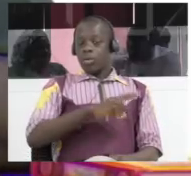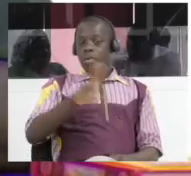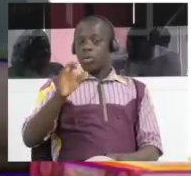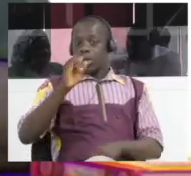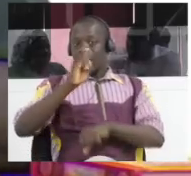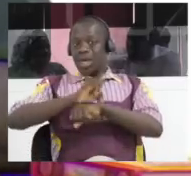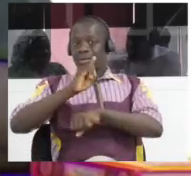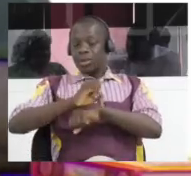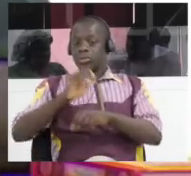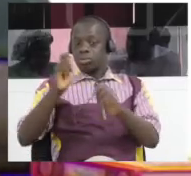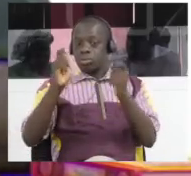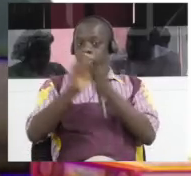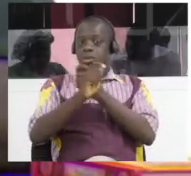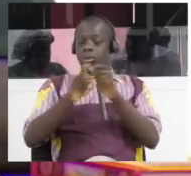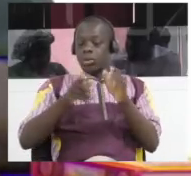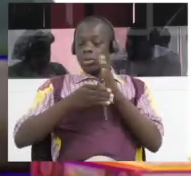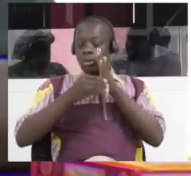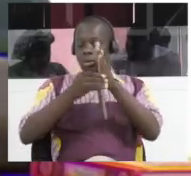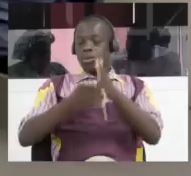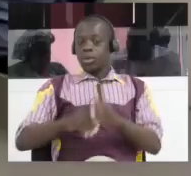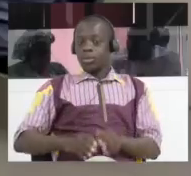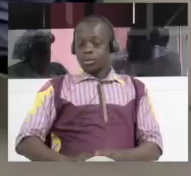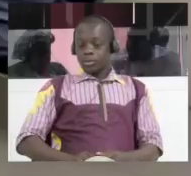there was no identifiable chain of command then.